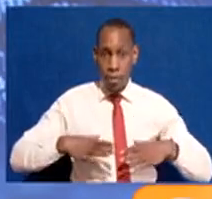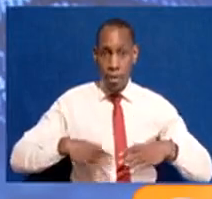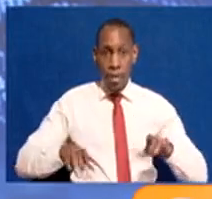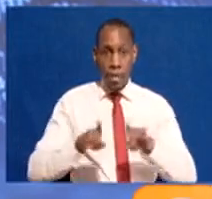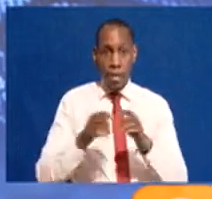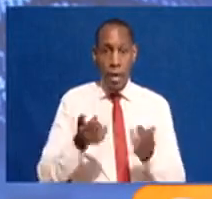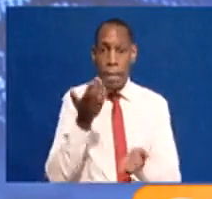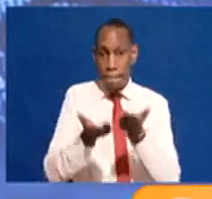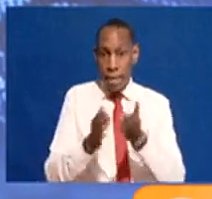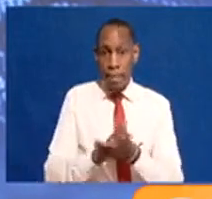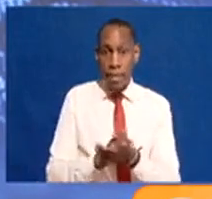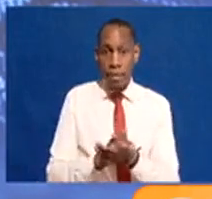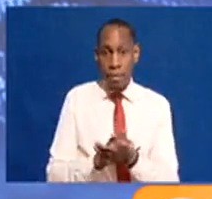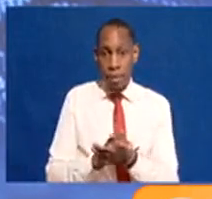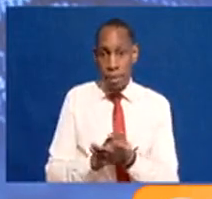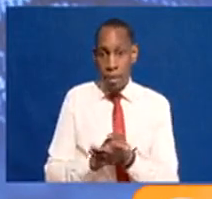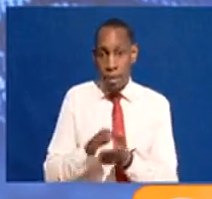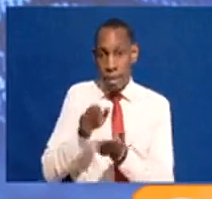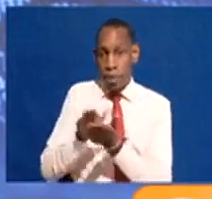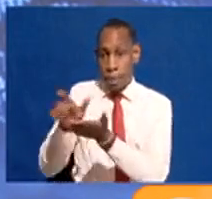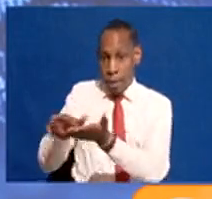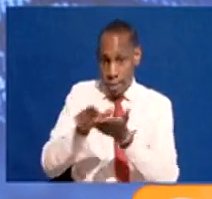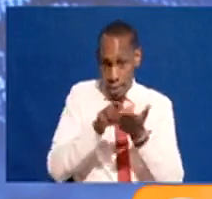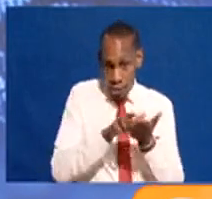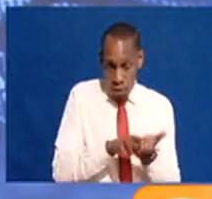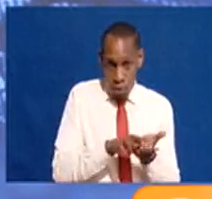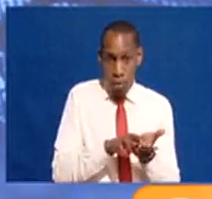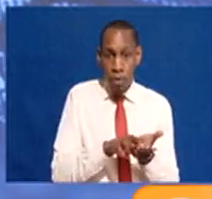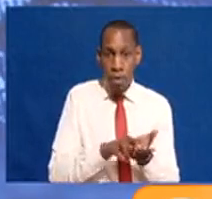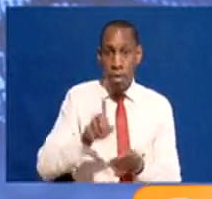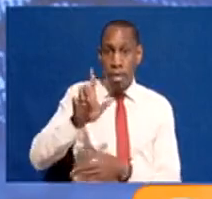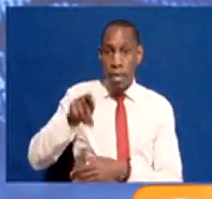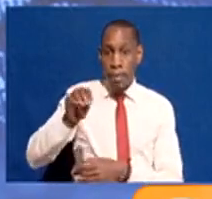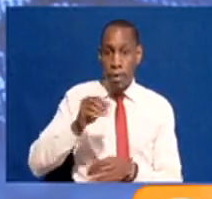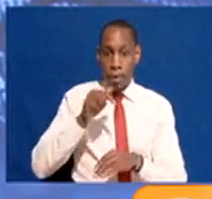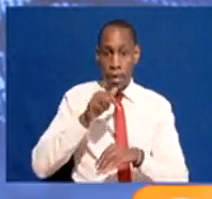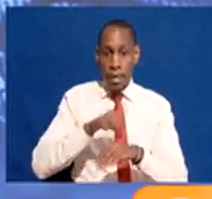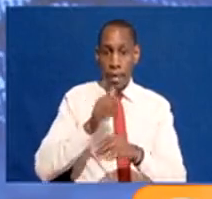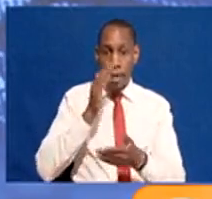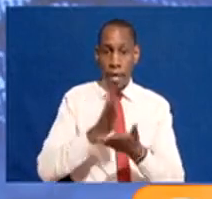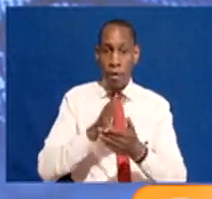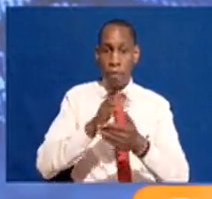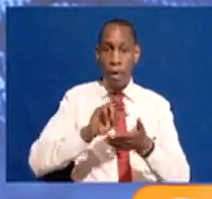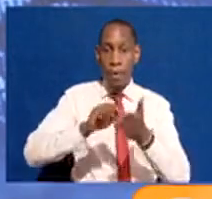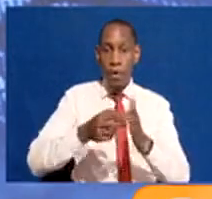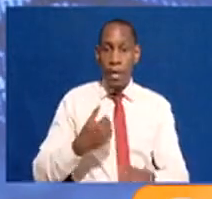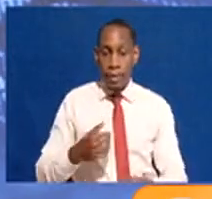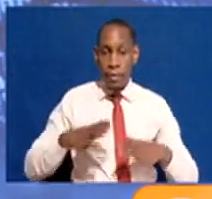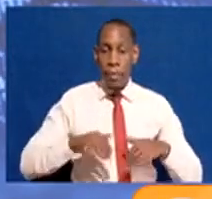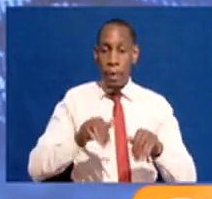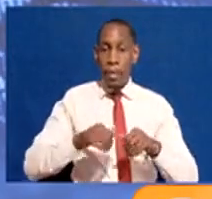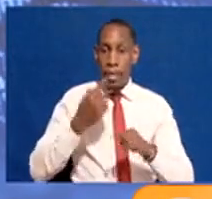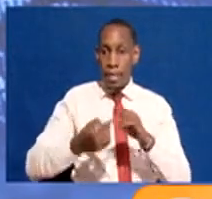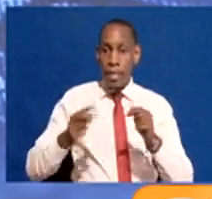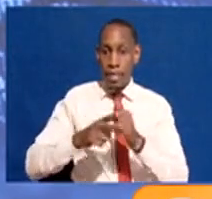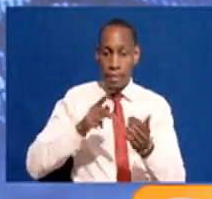who probably had to get a bank to finance their LPO once they got the contract, people who have waited